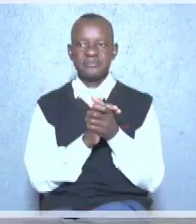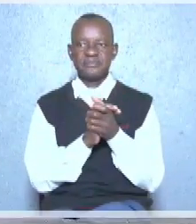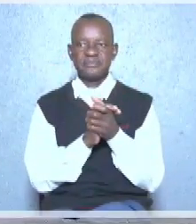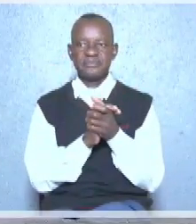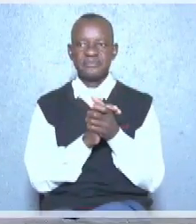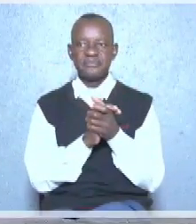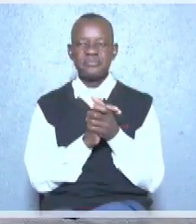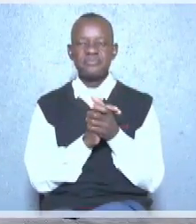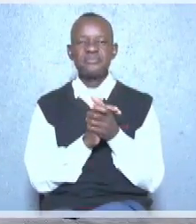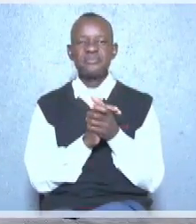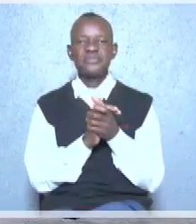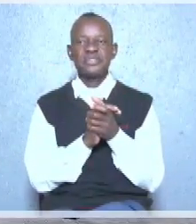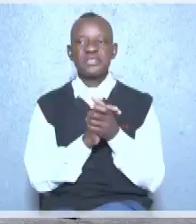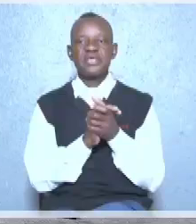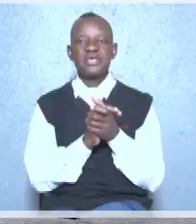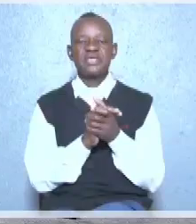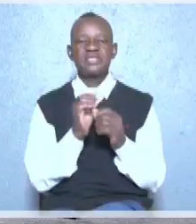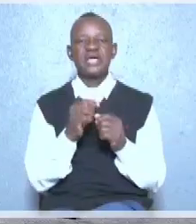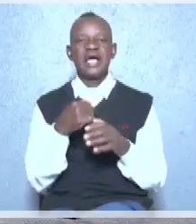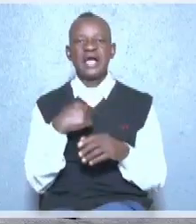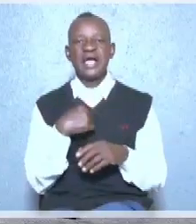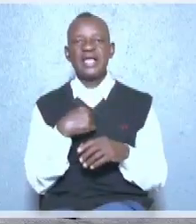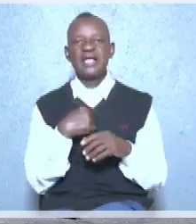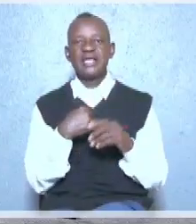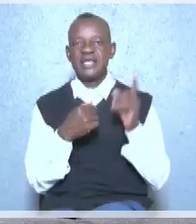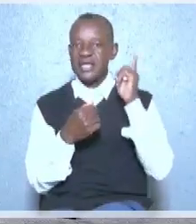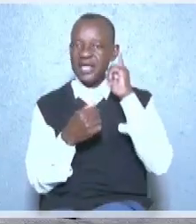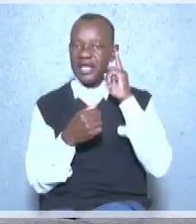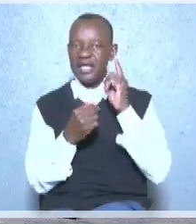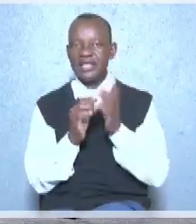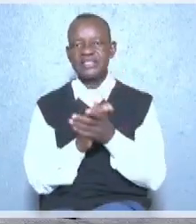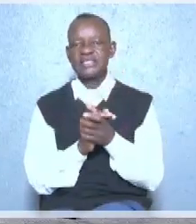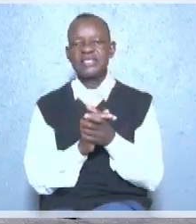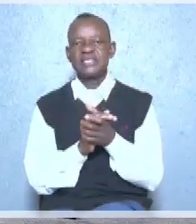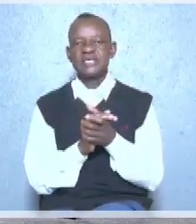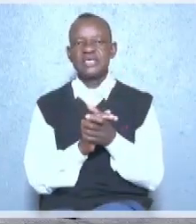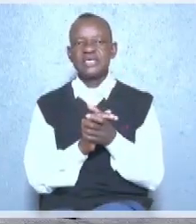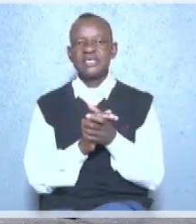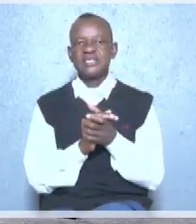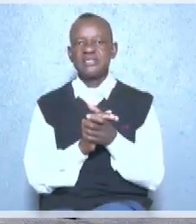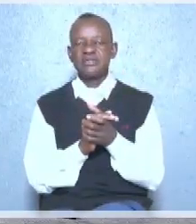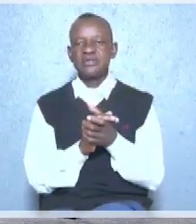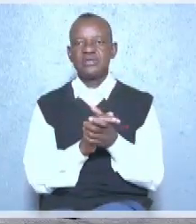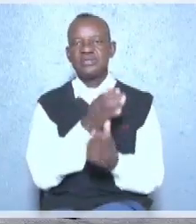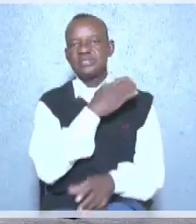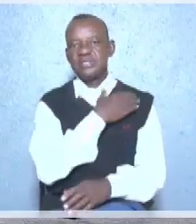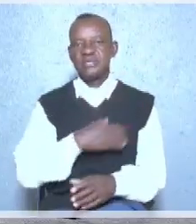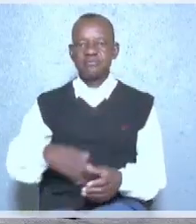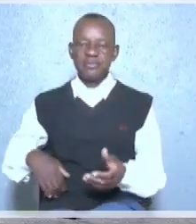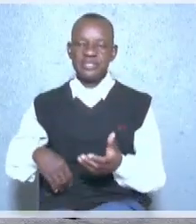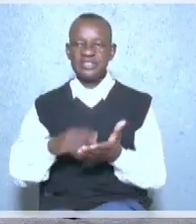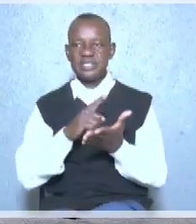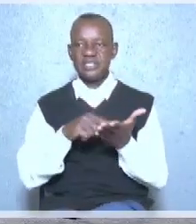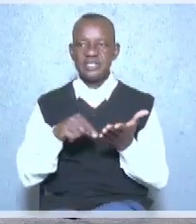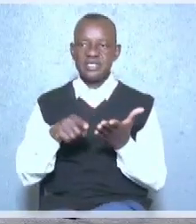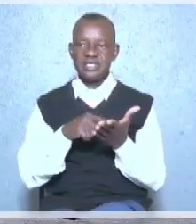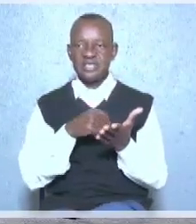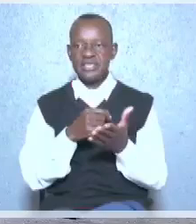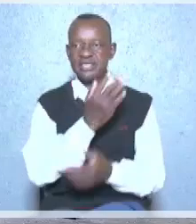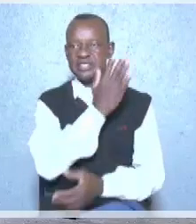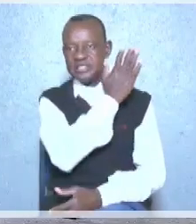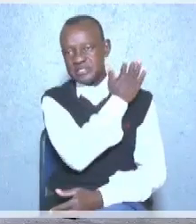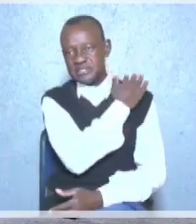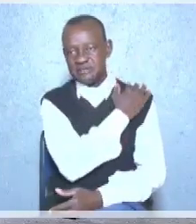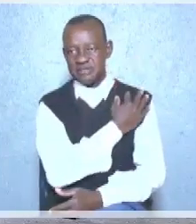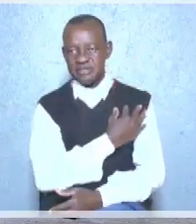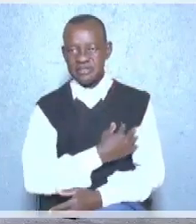the president-elect now, Netumbo, she filled me so much with hope when she says that there are three sectors that she